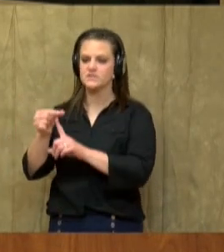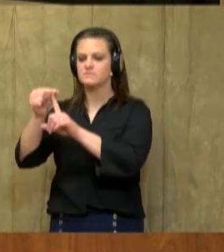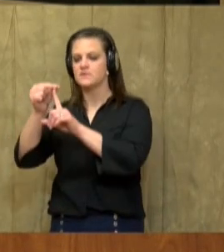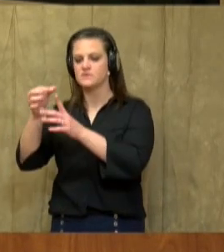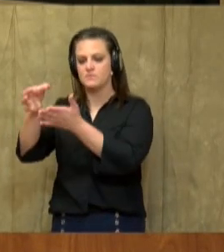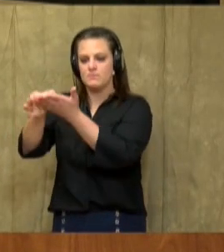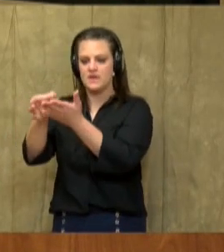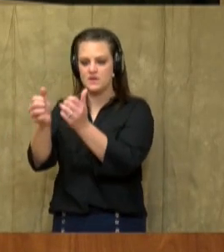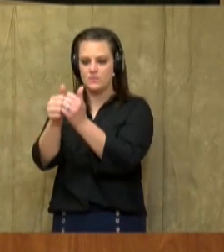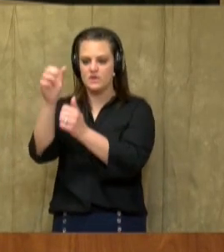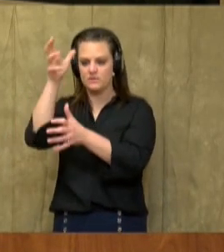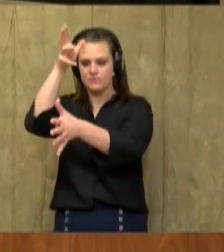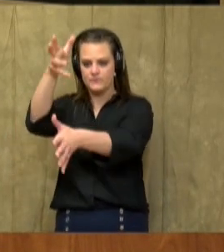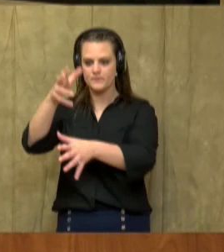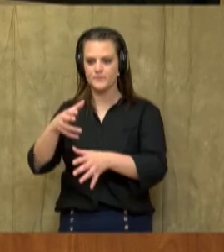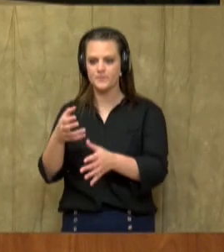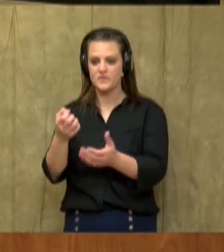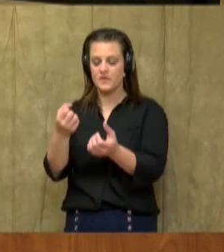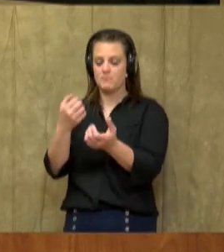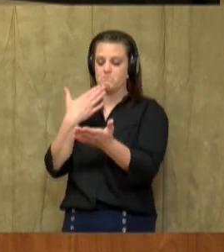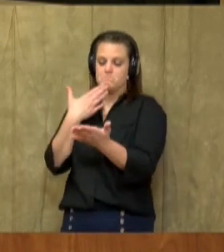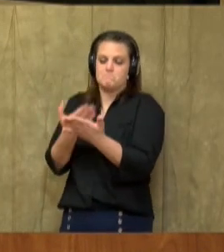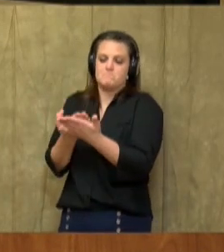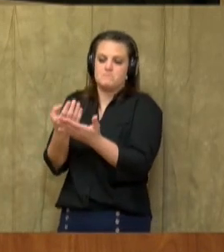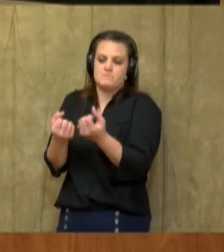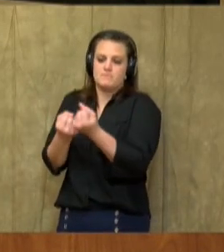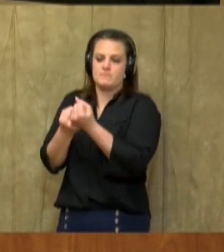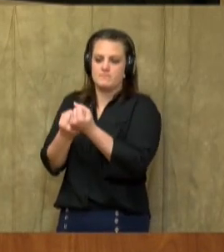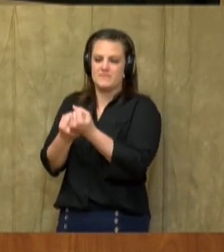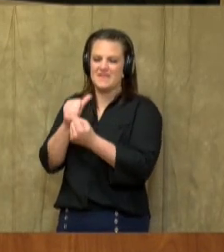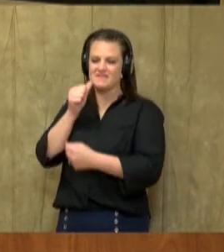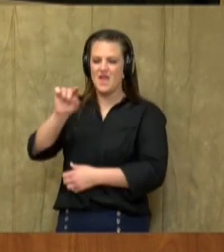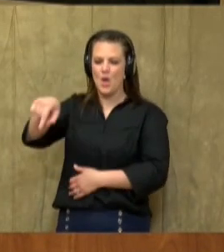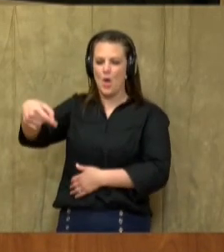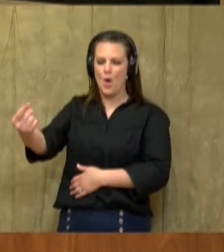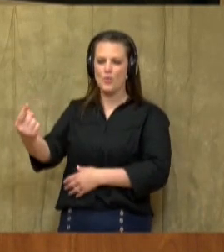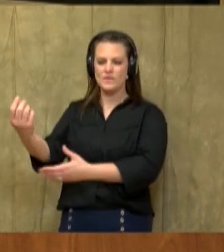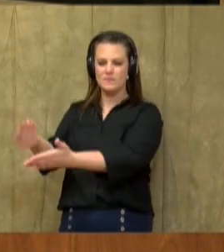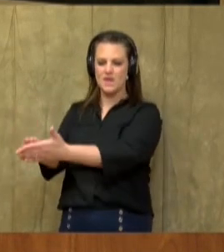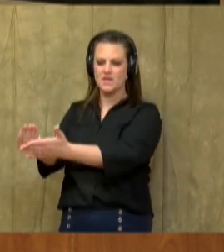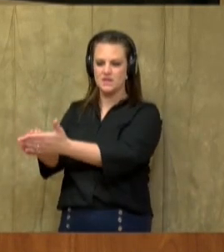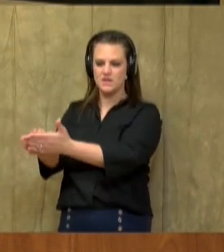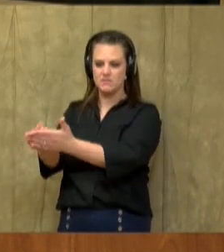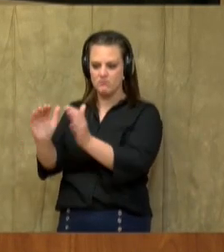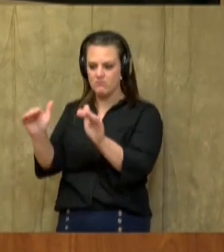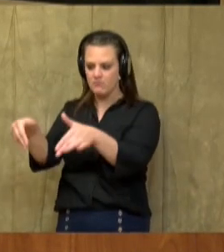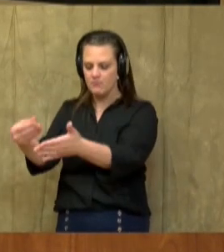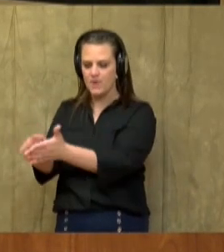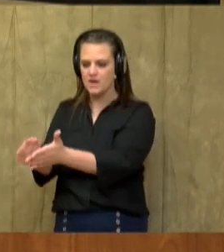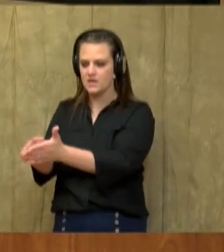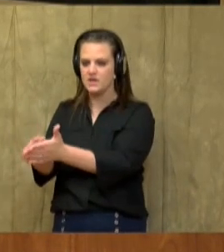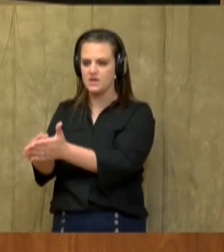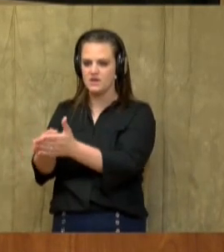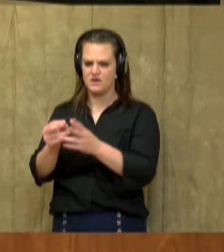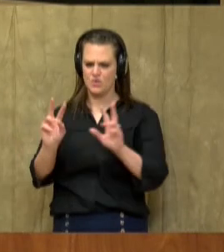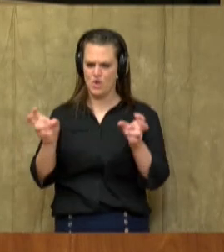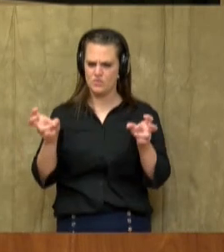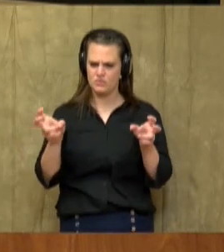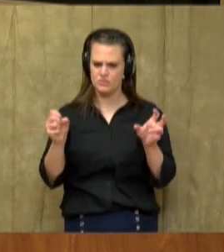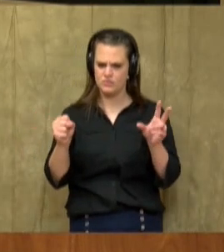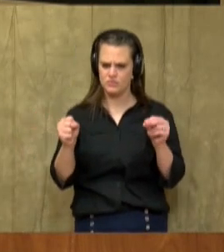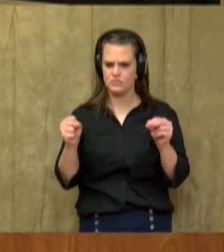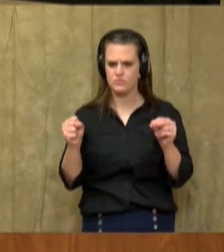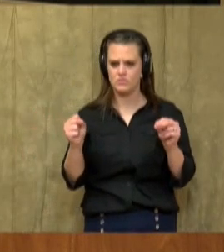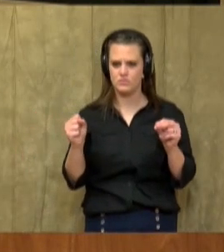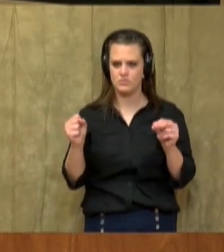found with him. That proves to me it's not just for money anymore. So, did I quote?